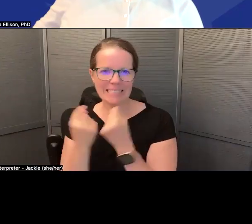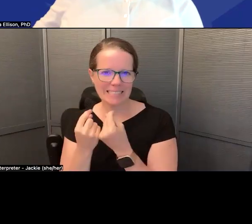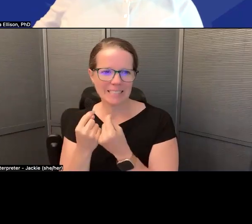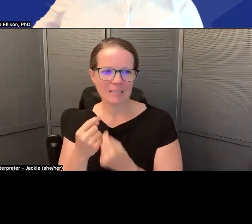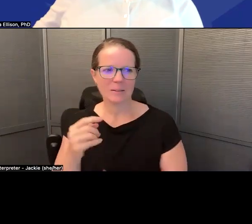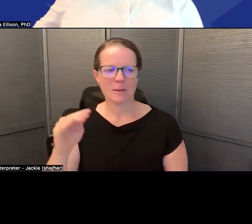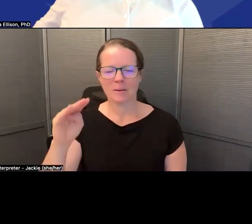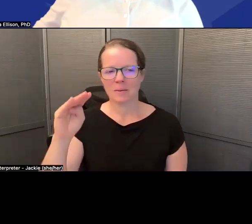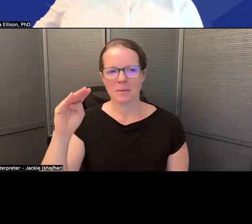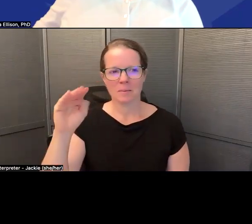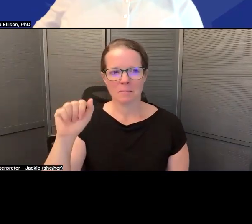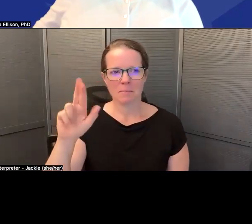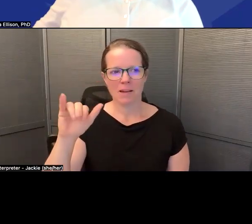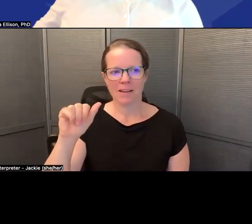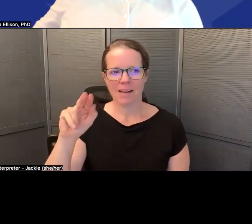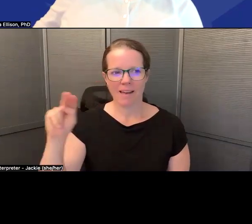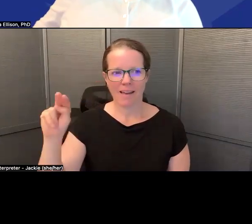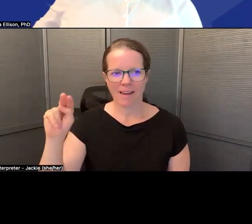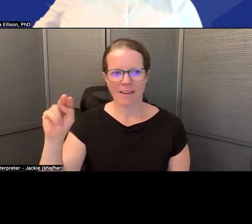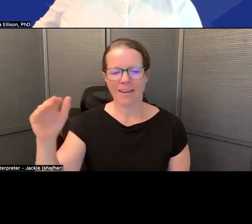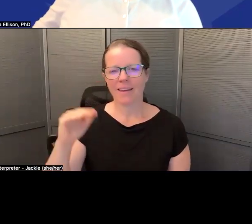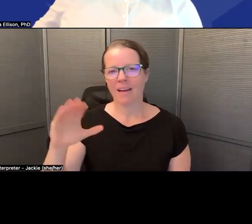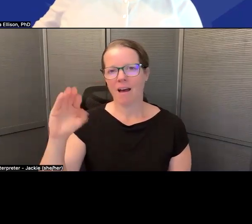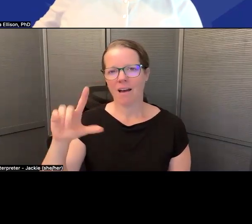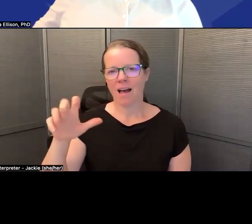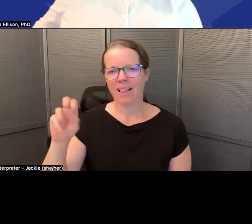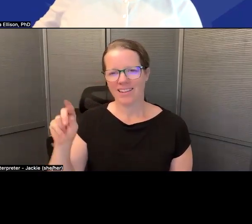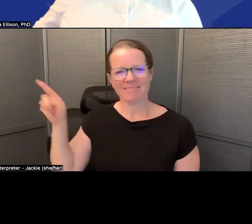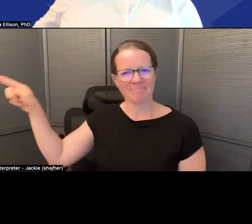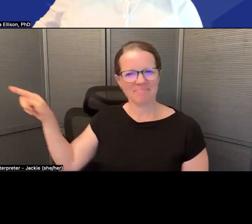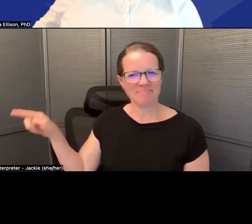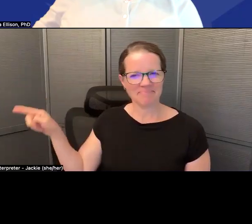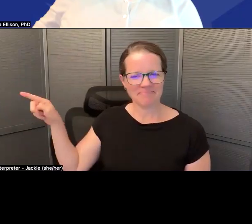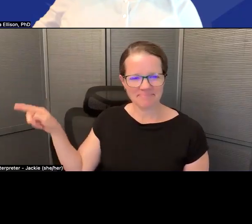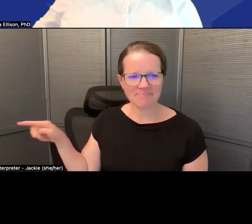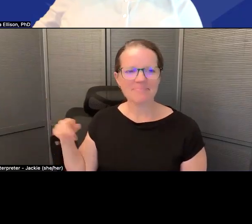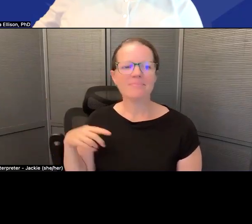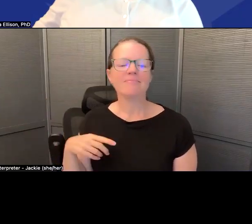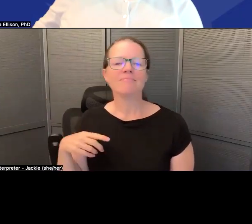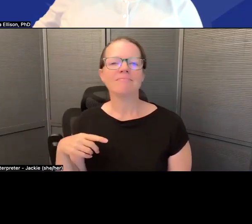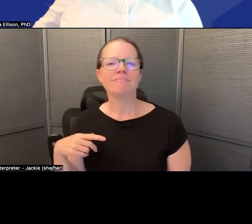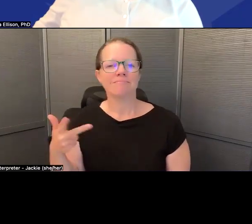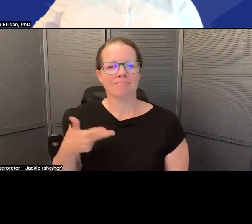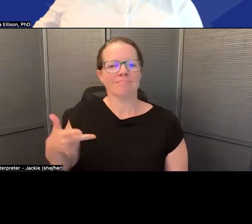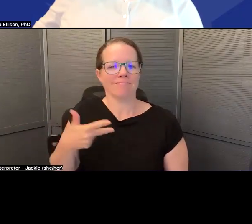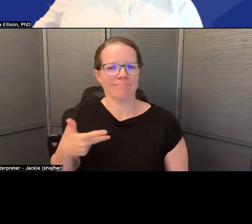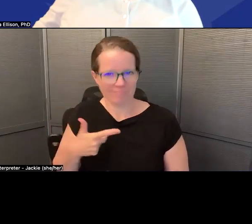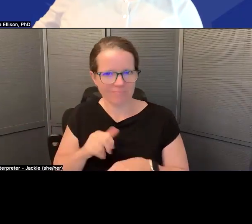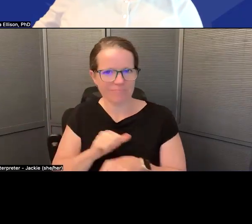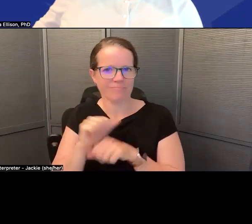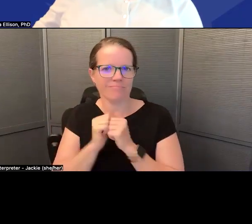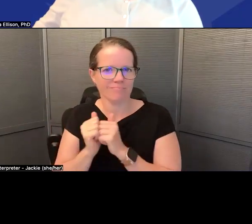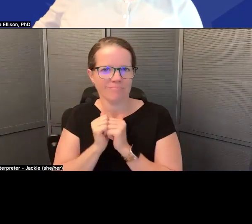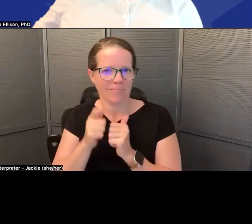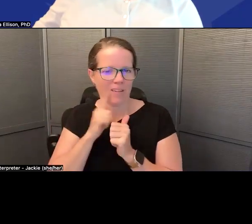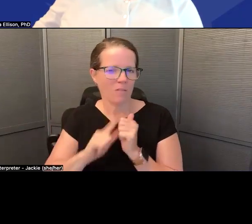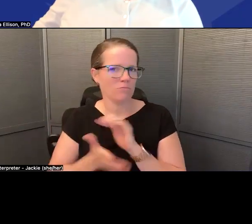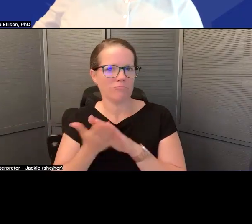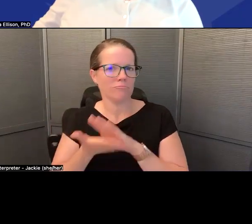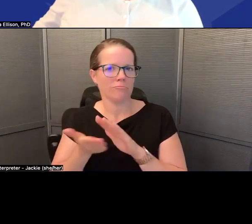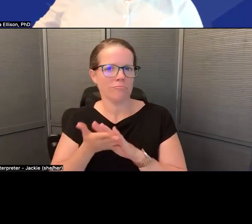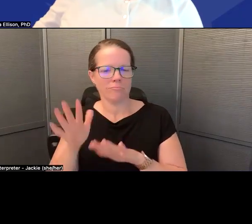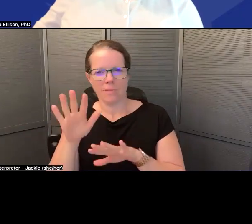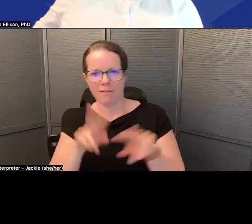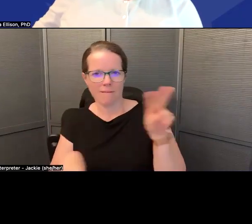Marianne Preskolrica and Colleen McKay, who participated with me completely in the evaluation of